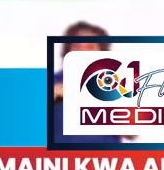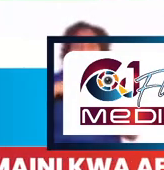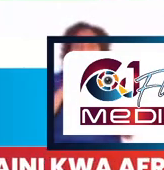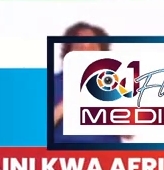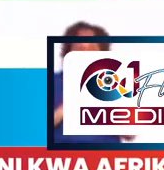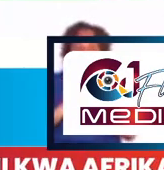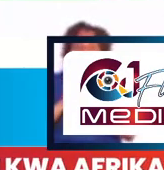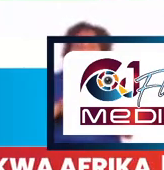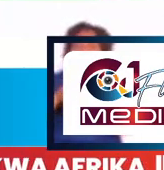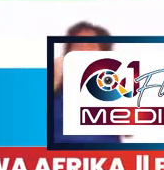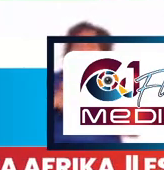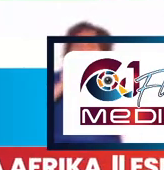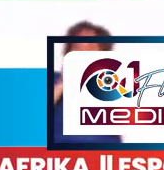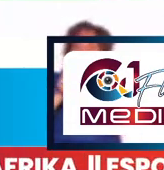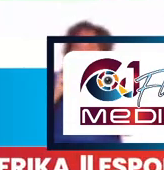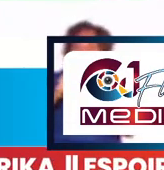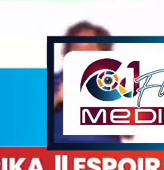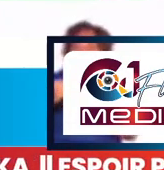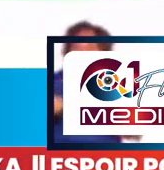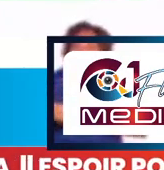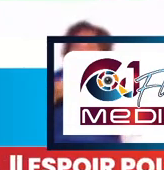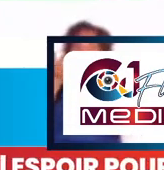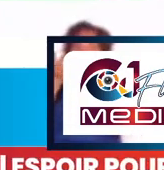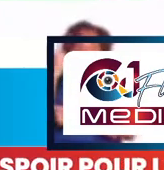and also provide for them.